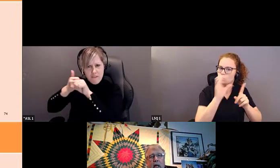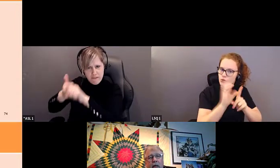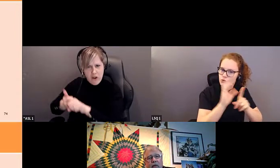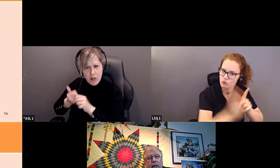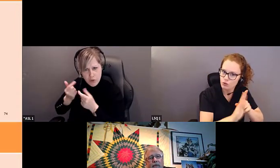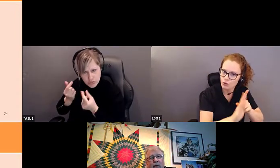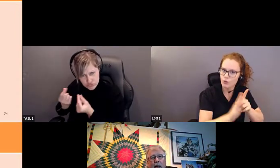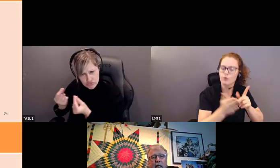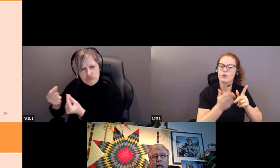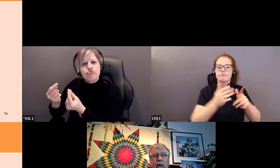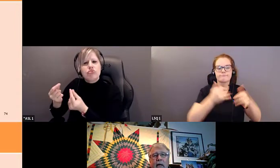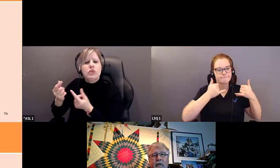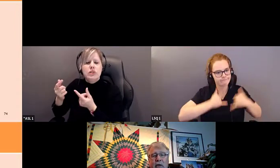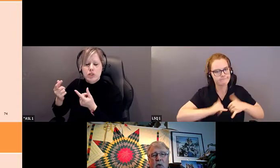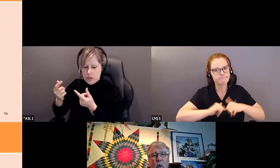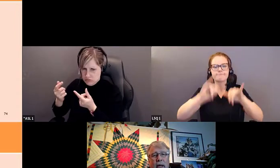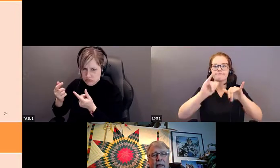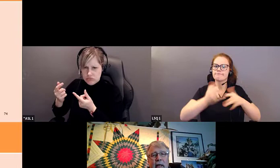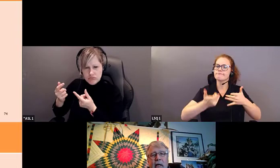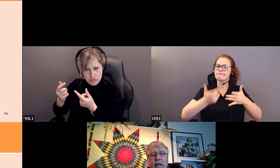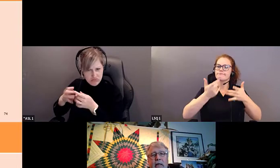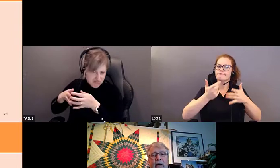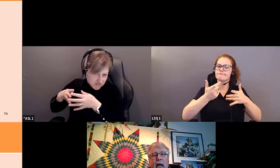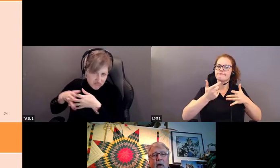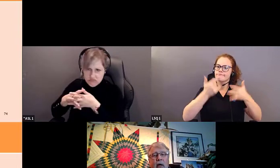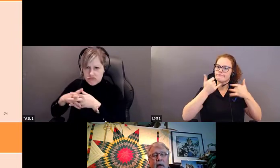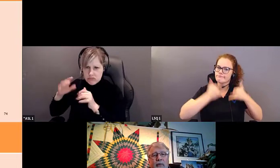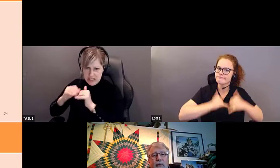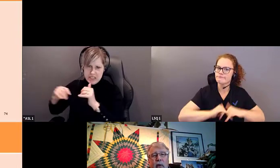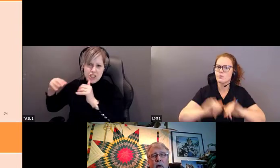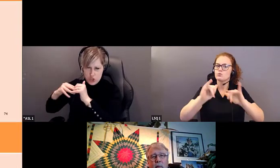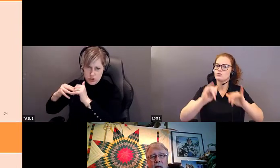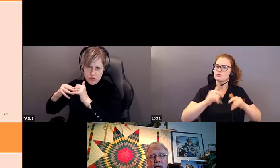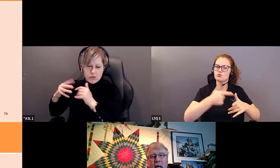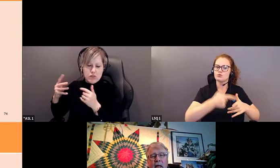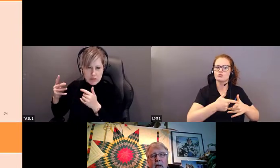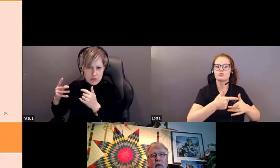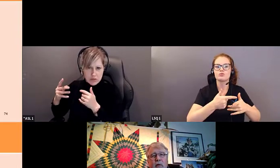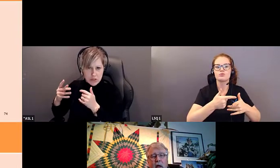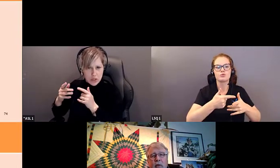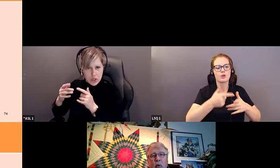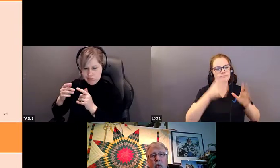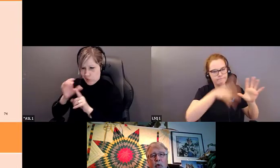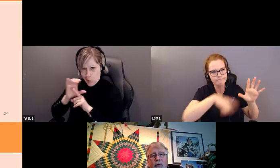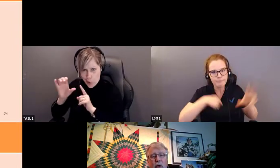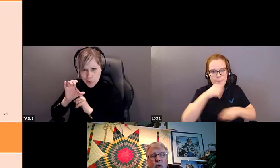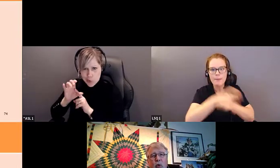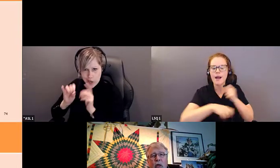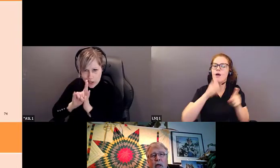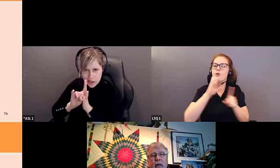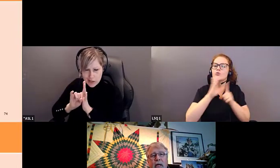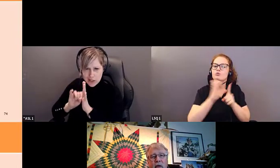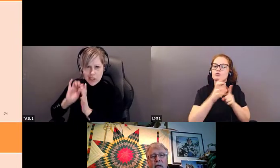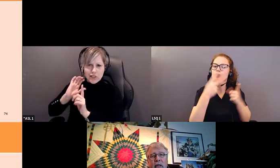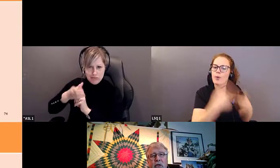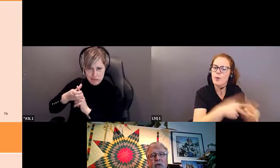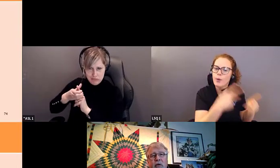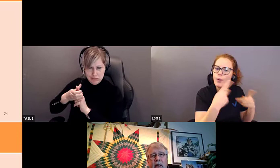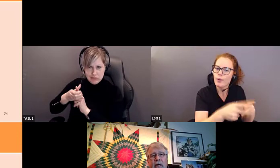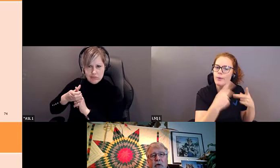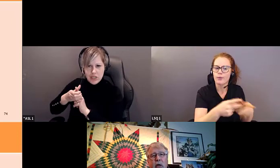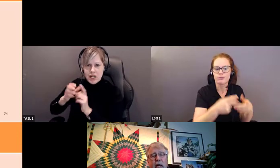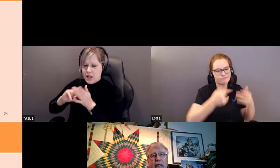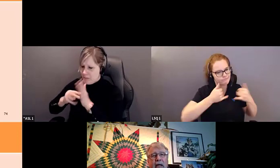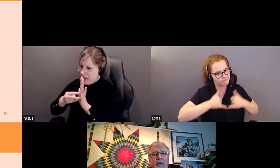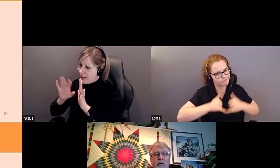regained it and solidified it in such a way that they now have maintained and developed a worldview that is Indigenous